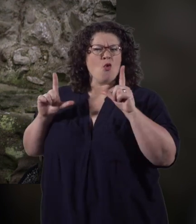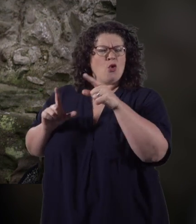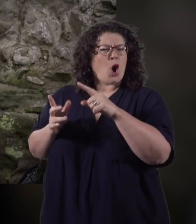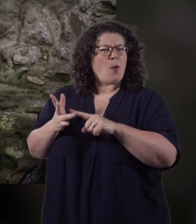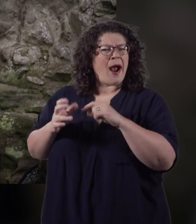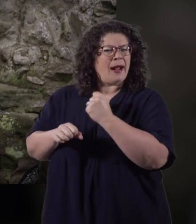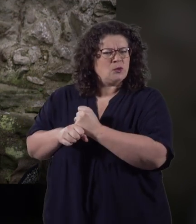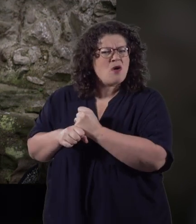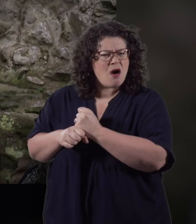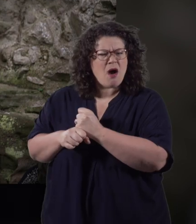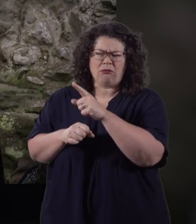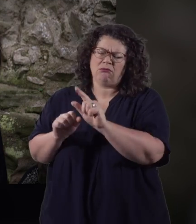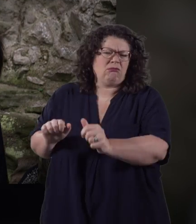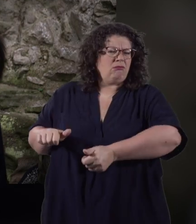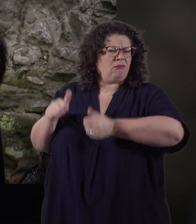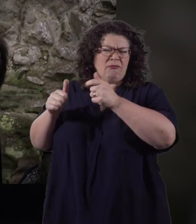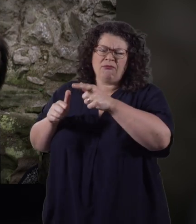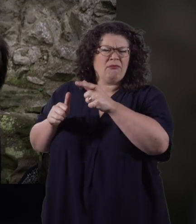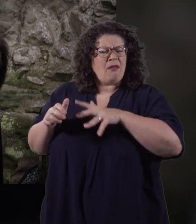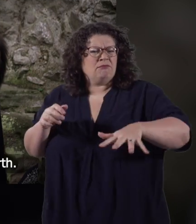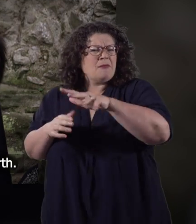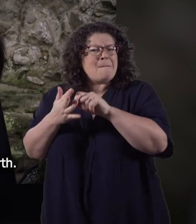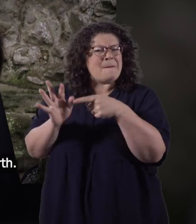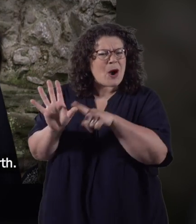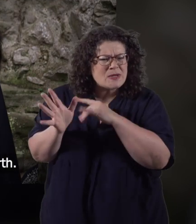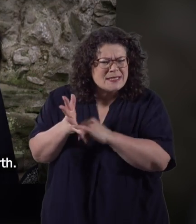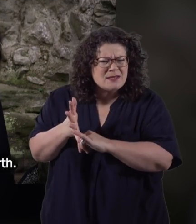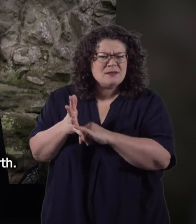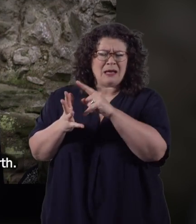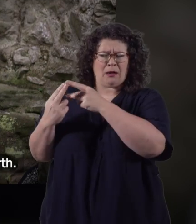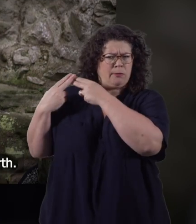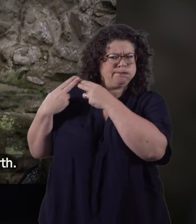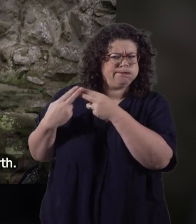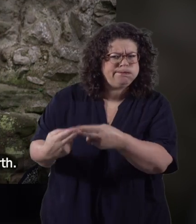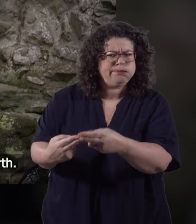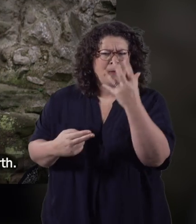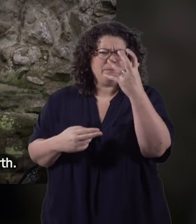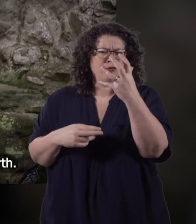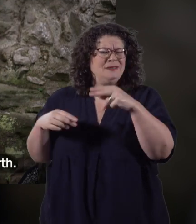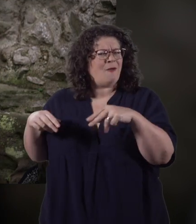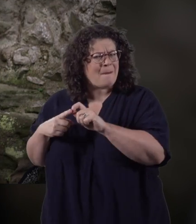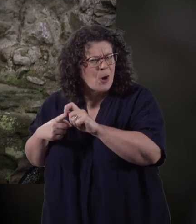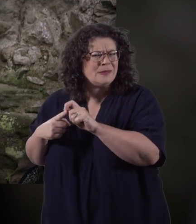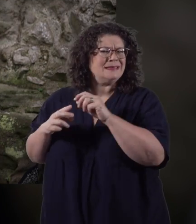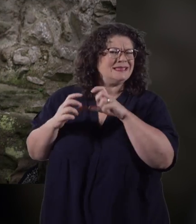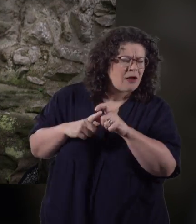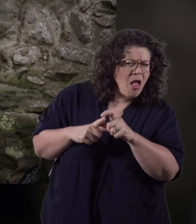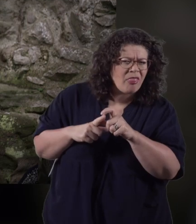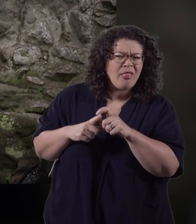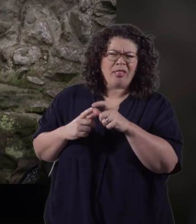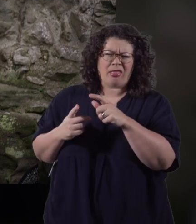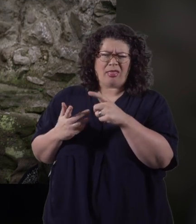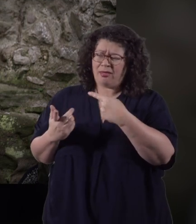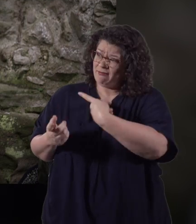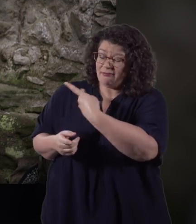Glyndŵr. He is a great man who has held much land in Powys and is descended from the princes of Powys and Deheubarth. Indeed, it